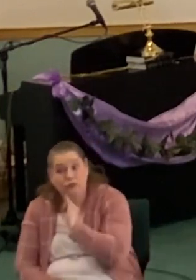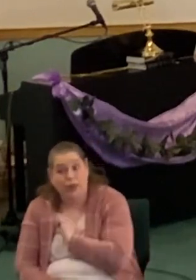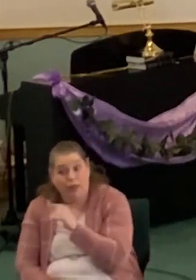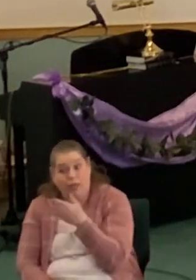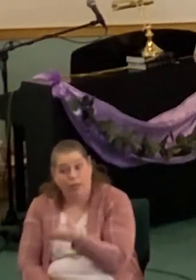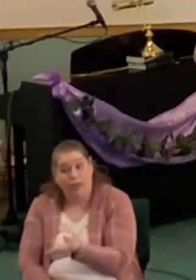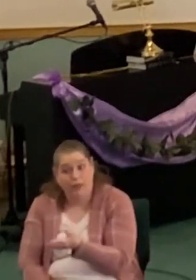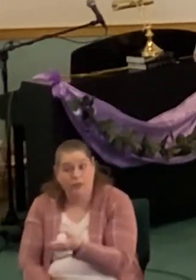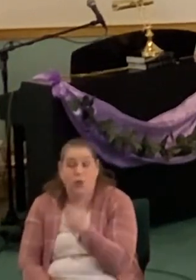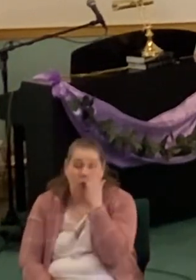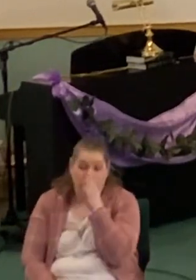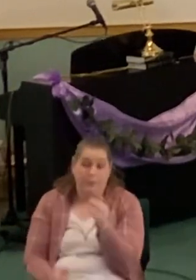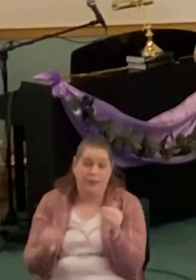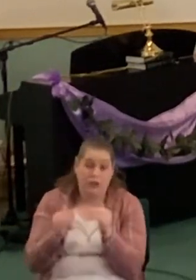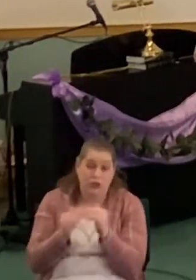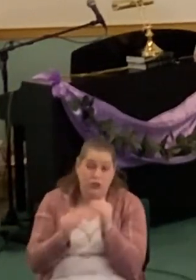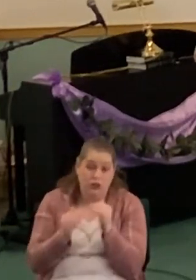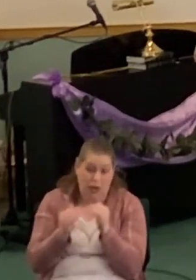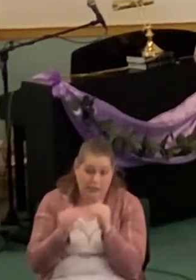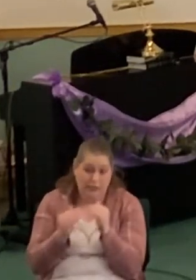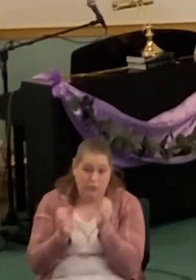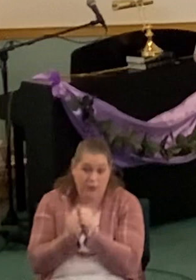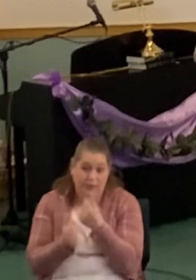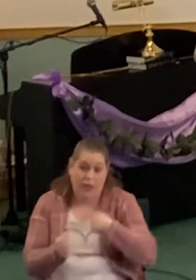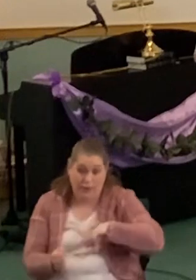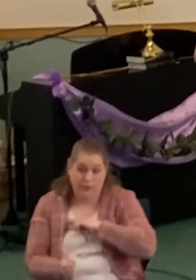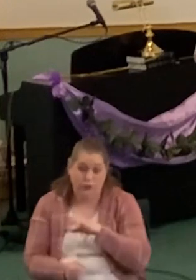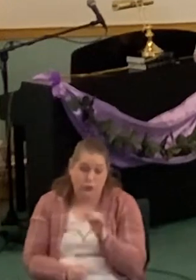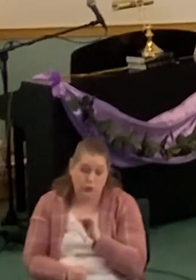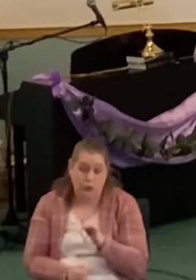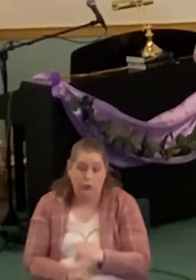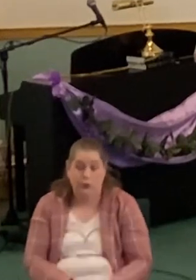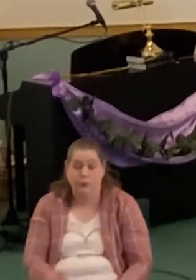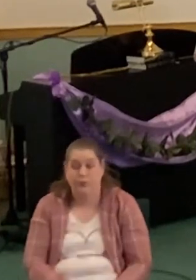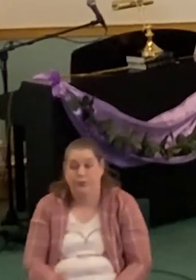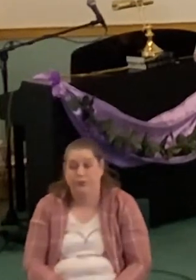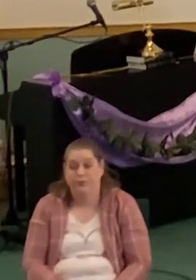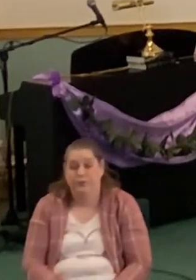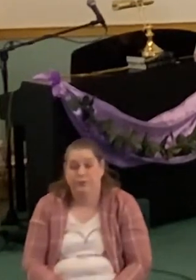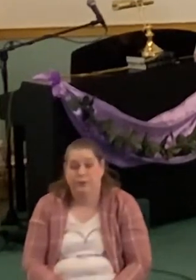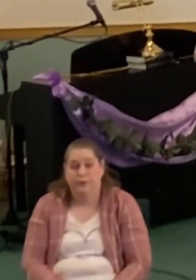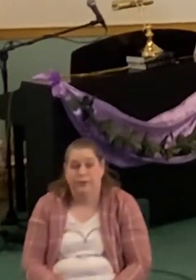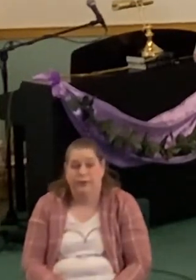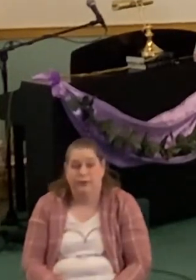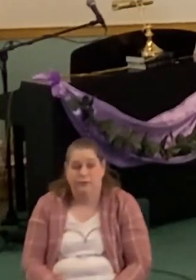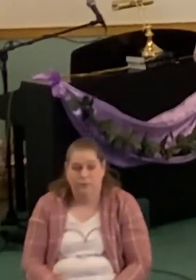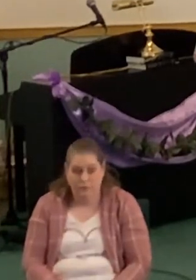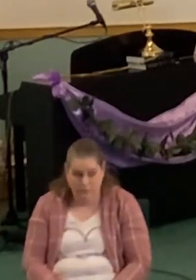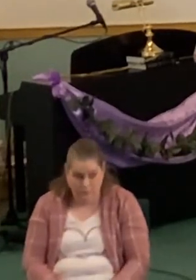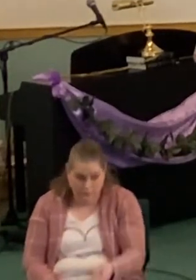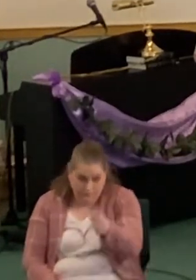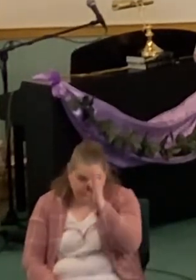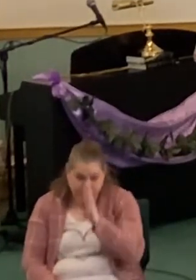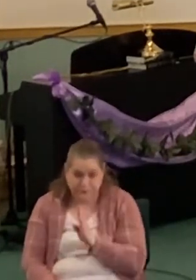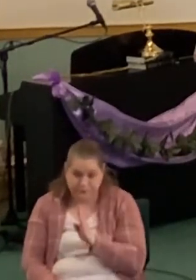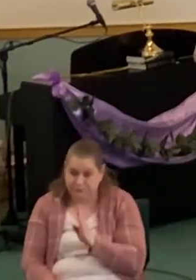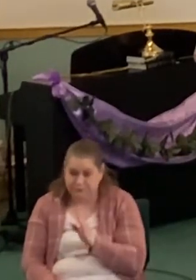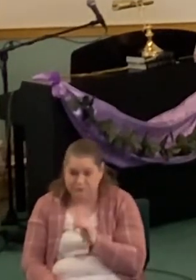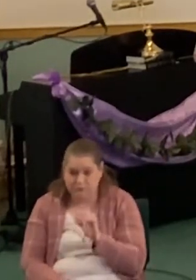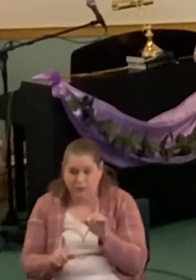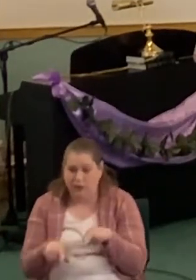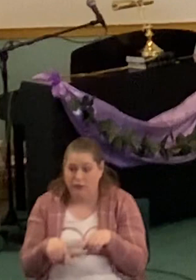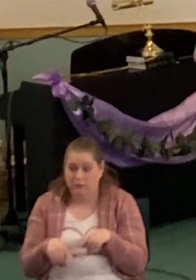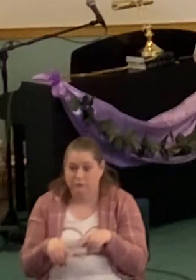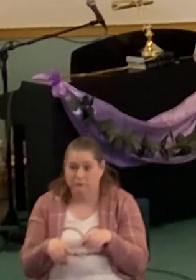were specific promises and covenants given to the nation of Israel. God hasn't done that